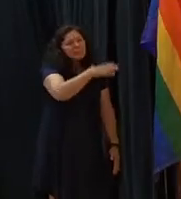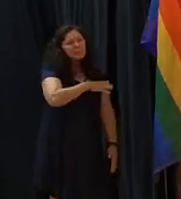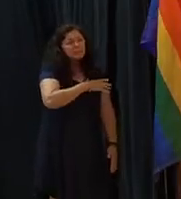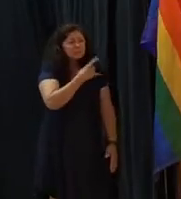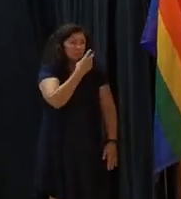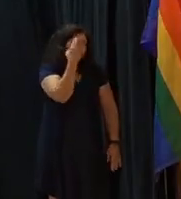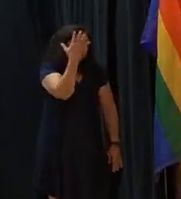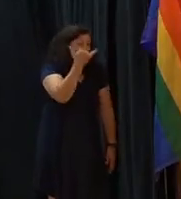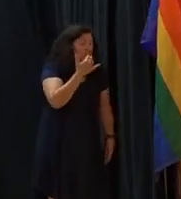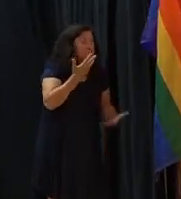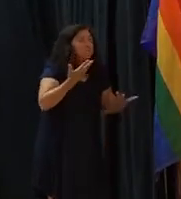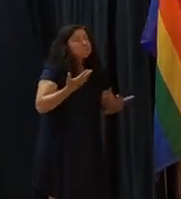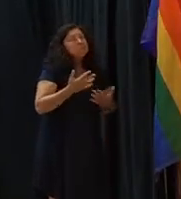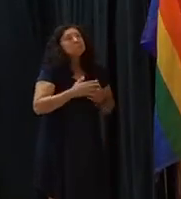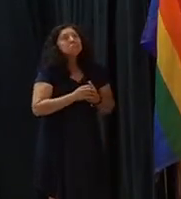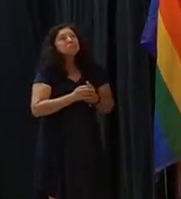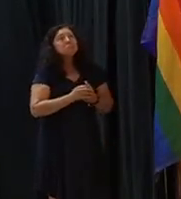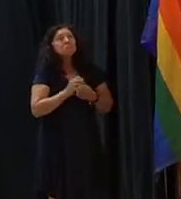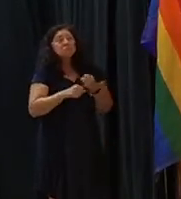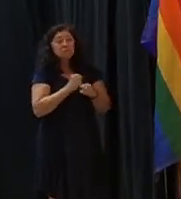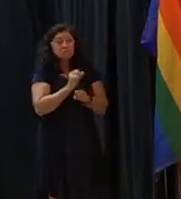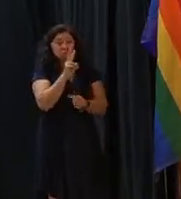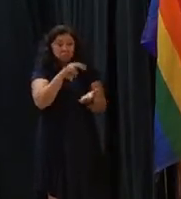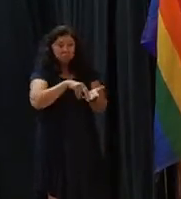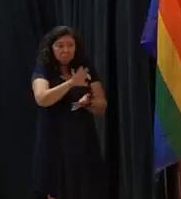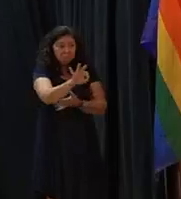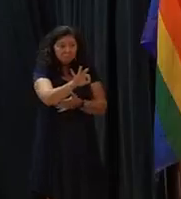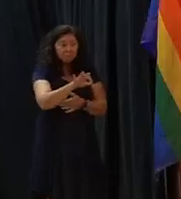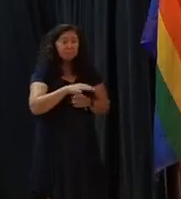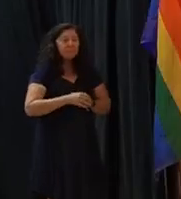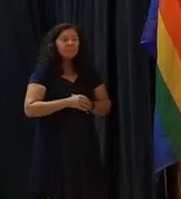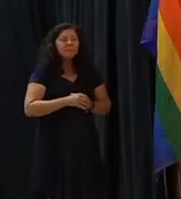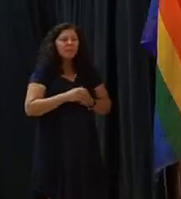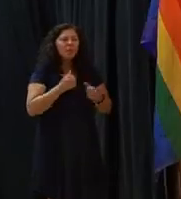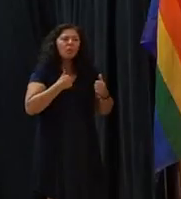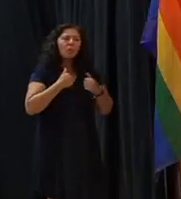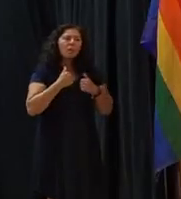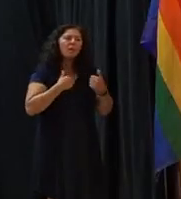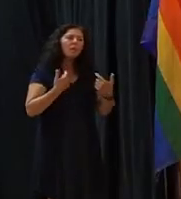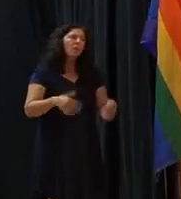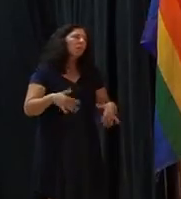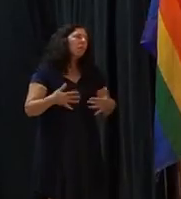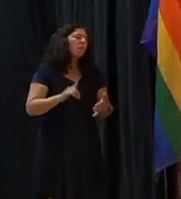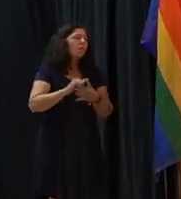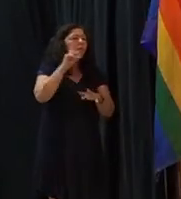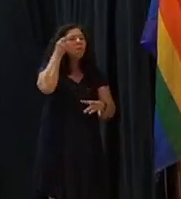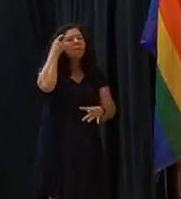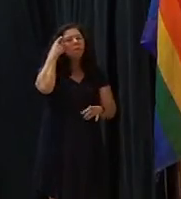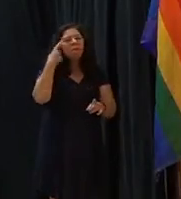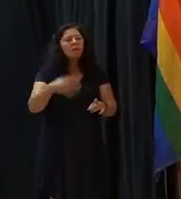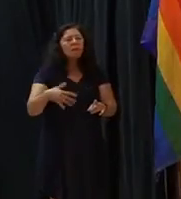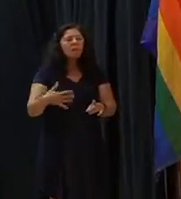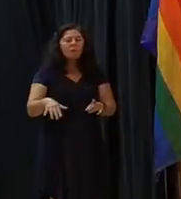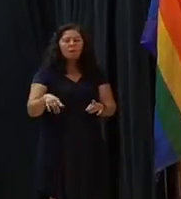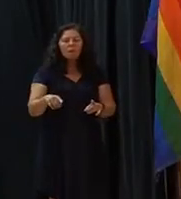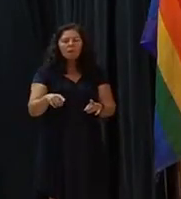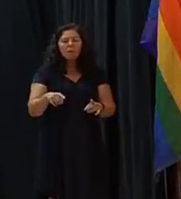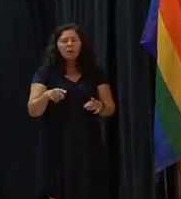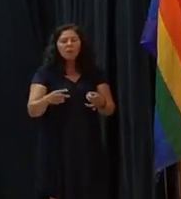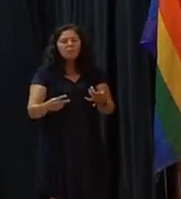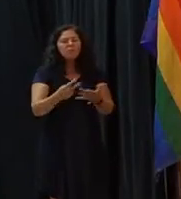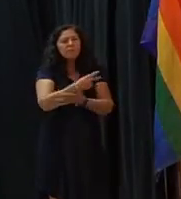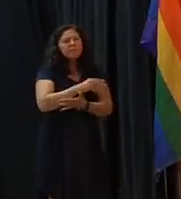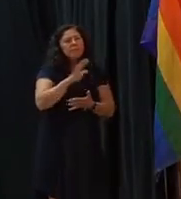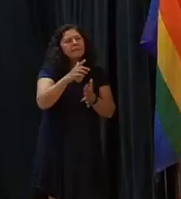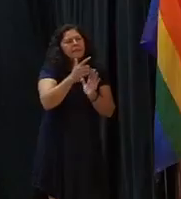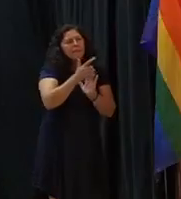be was in 2009, when there was the government of Rwanda was reviewing the penal code. It was the first